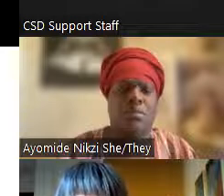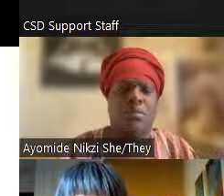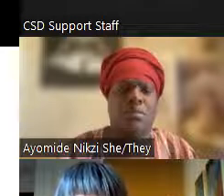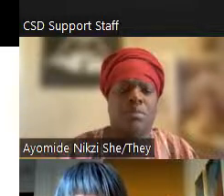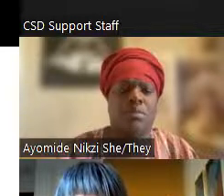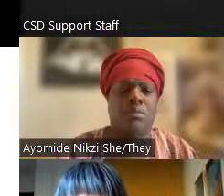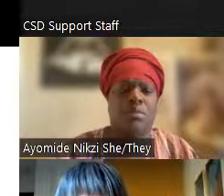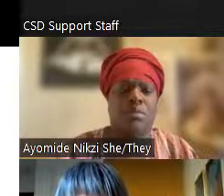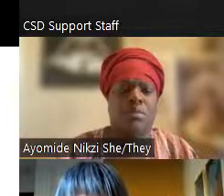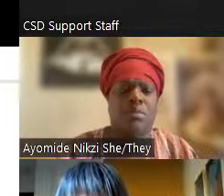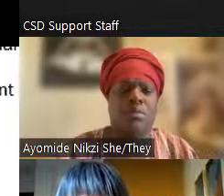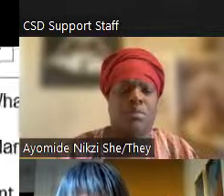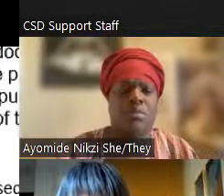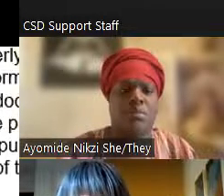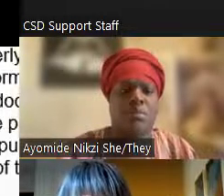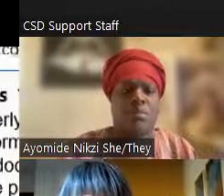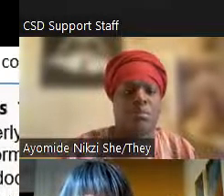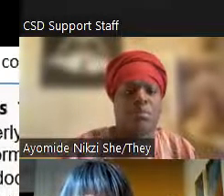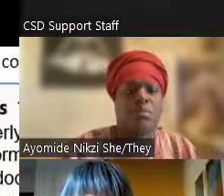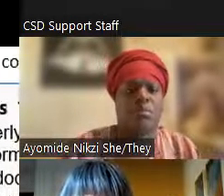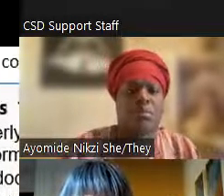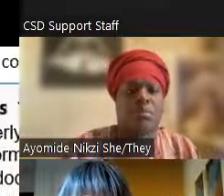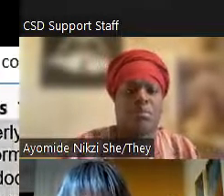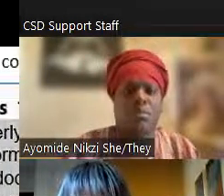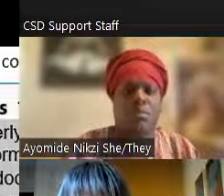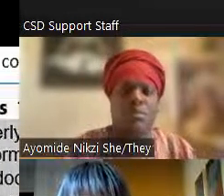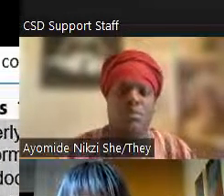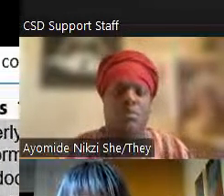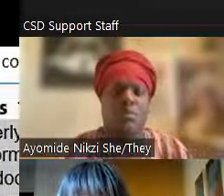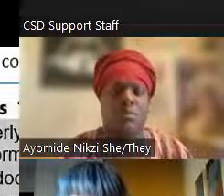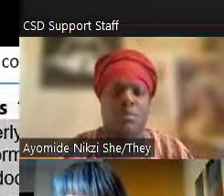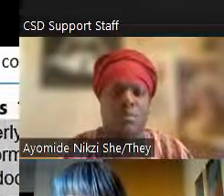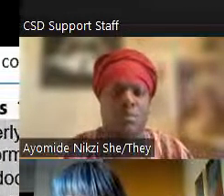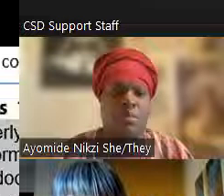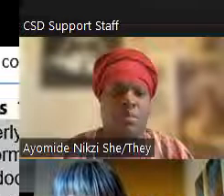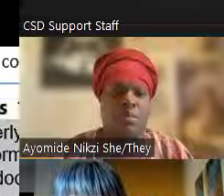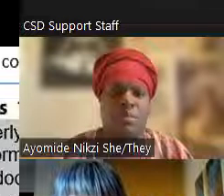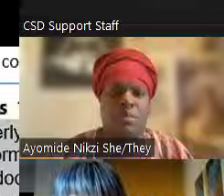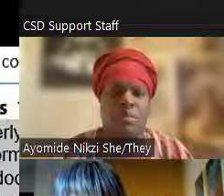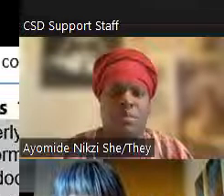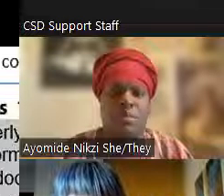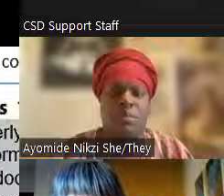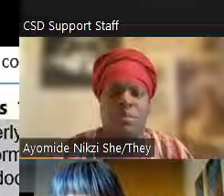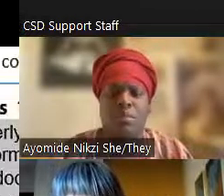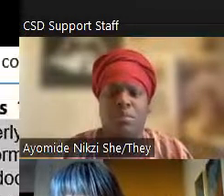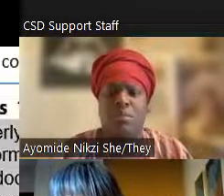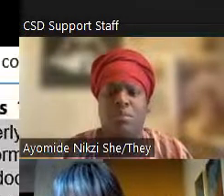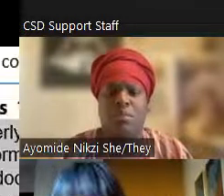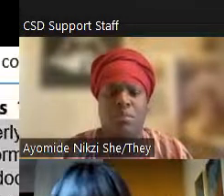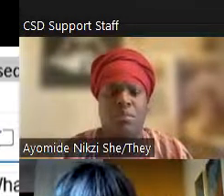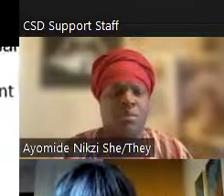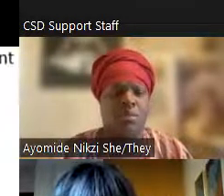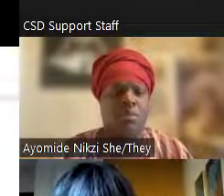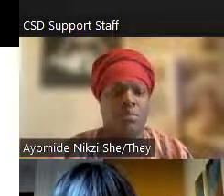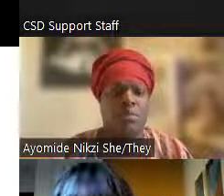So this is addressing a comment from Commissioner Handelman around, hey, who does the quarterly reports? So this is